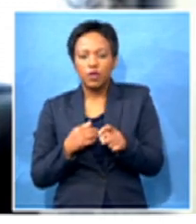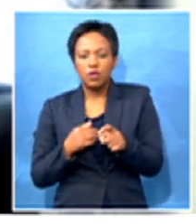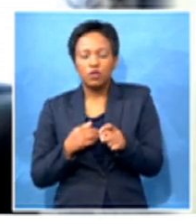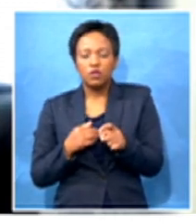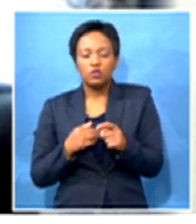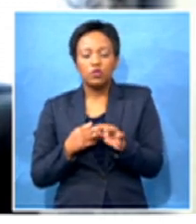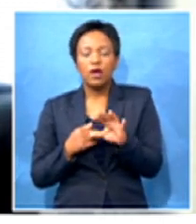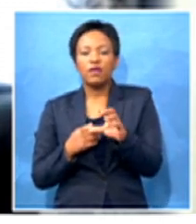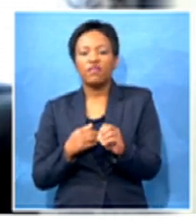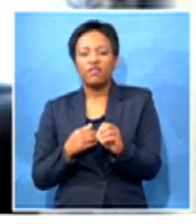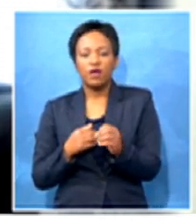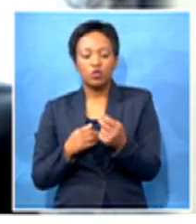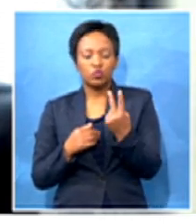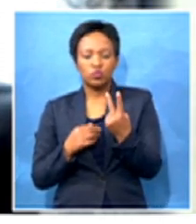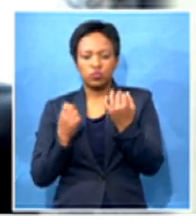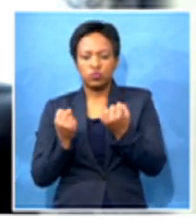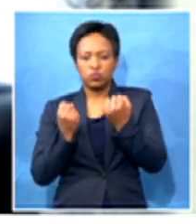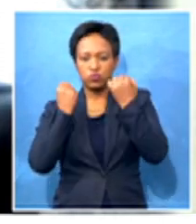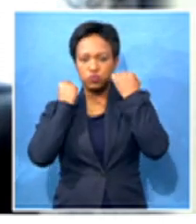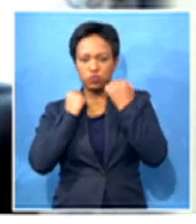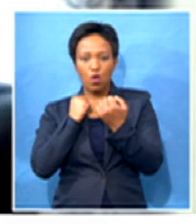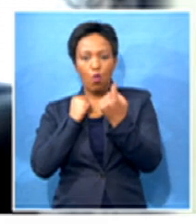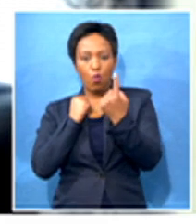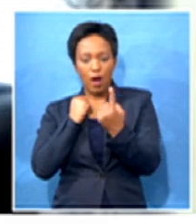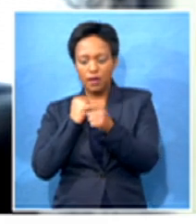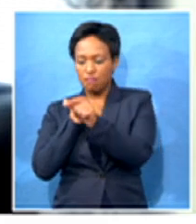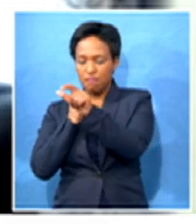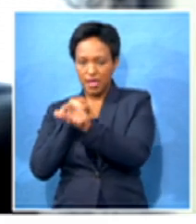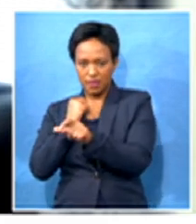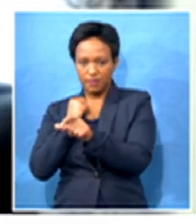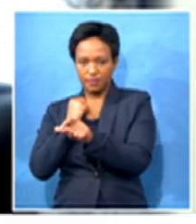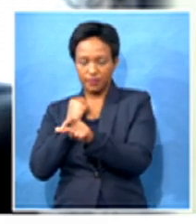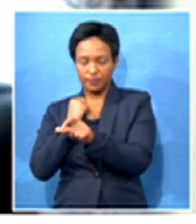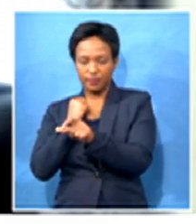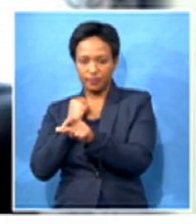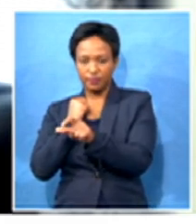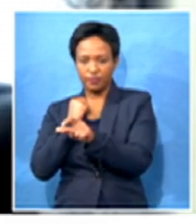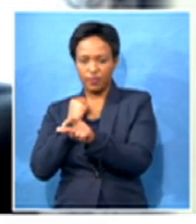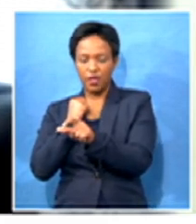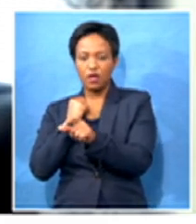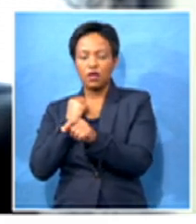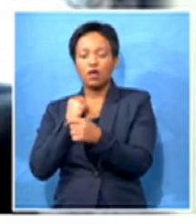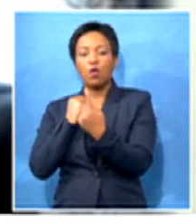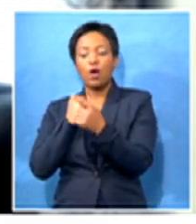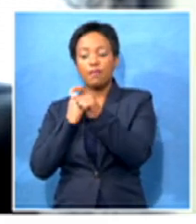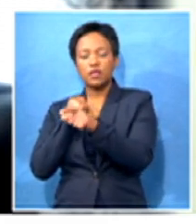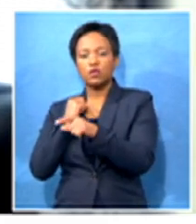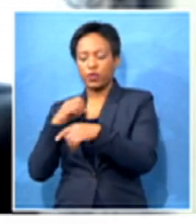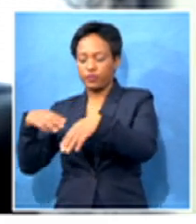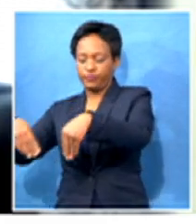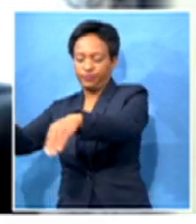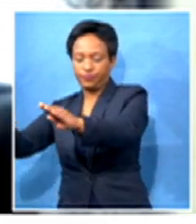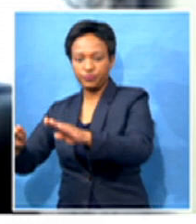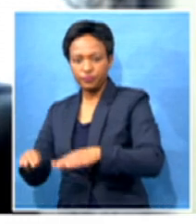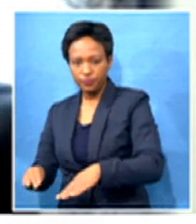least two blankets for one person to put them, to lay as a bed, and